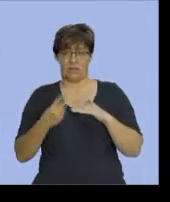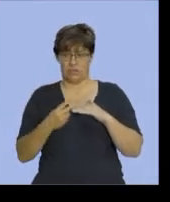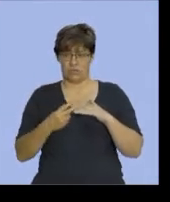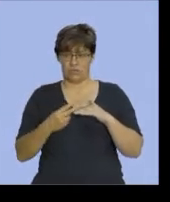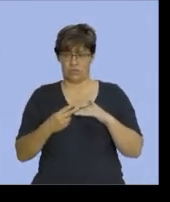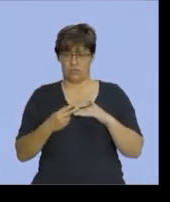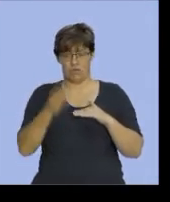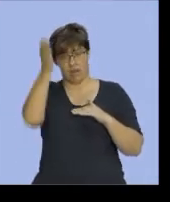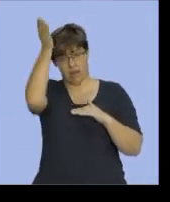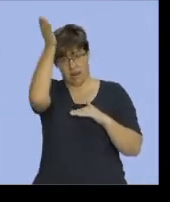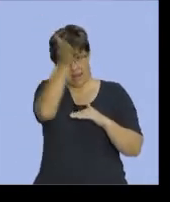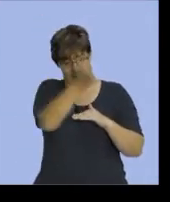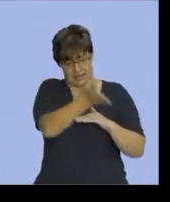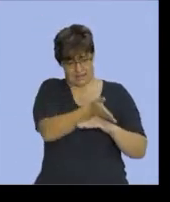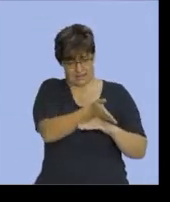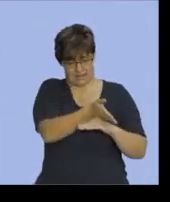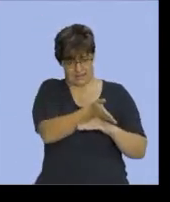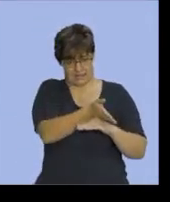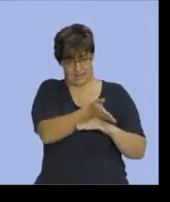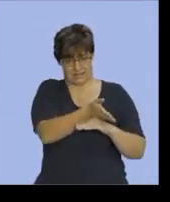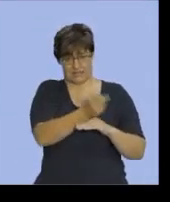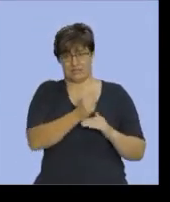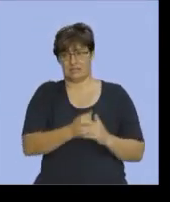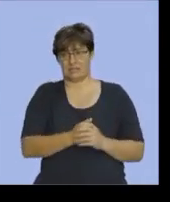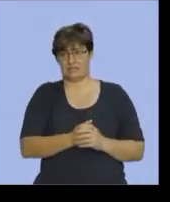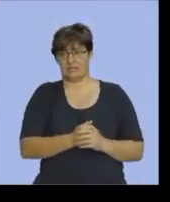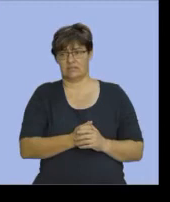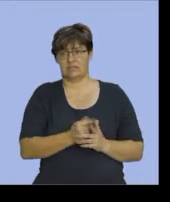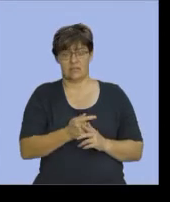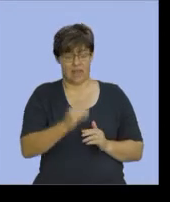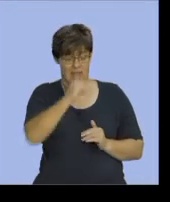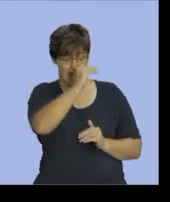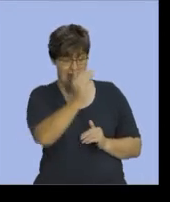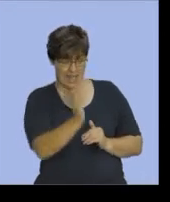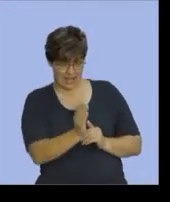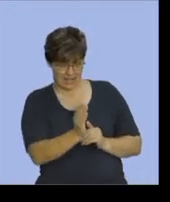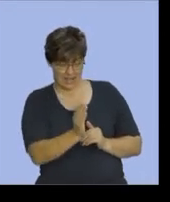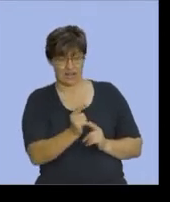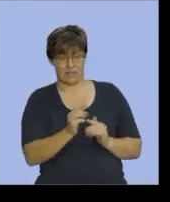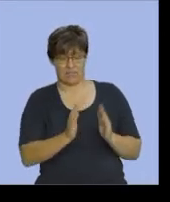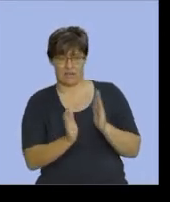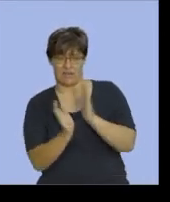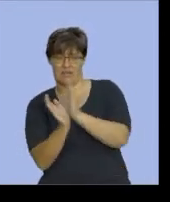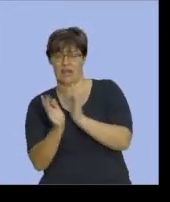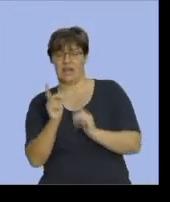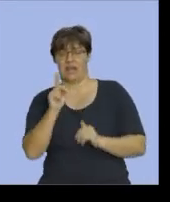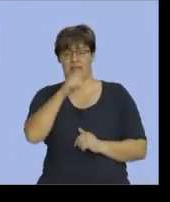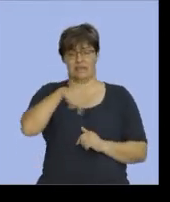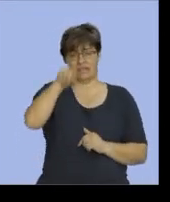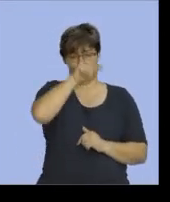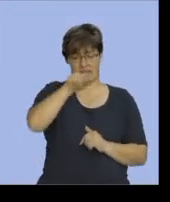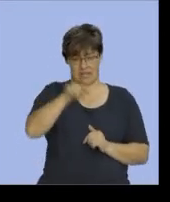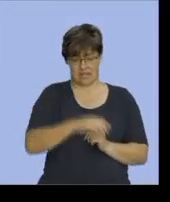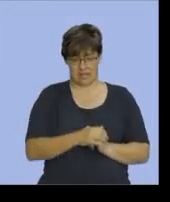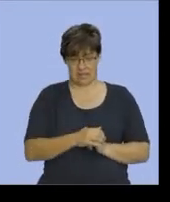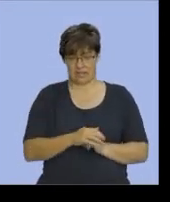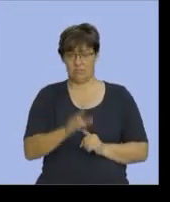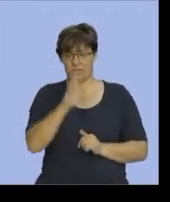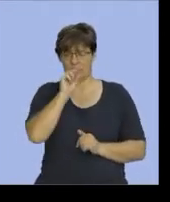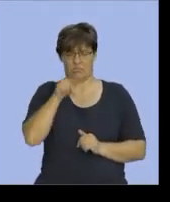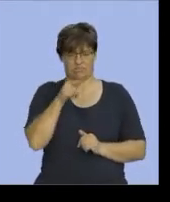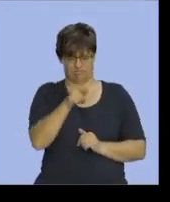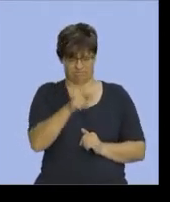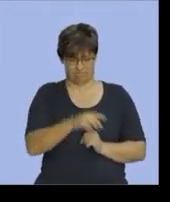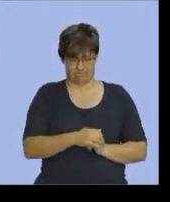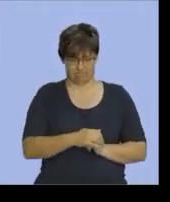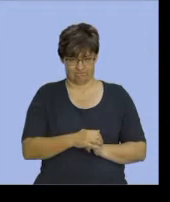and this line that I have here. And this angle here will then be the angle theta, right? So that's what